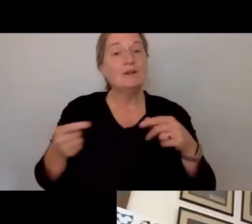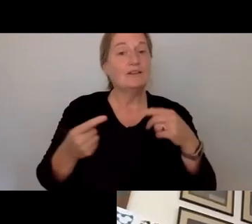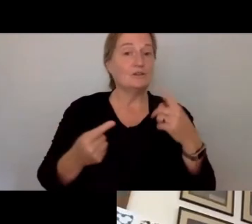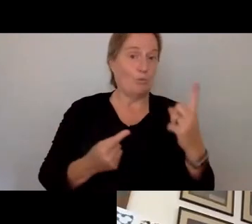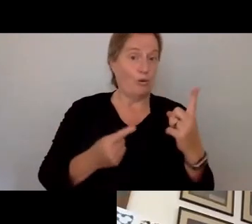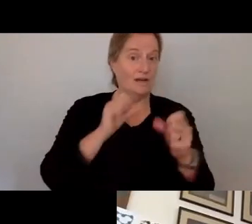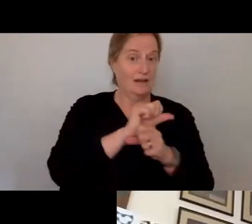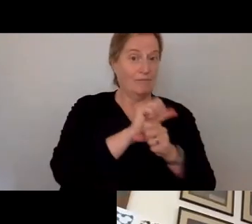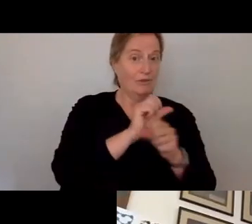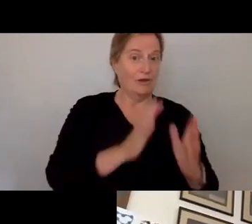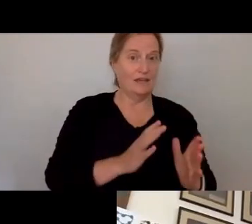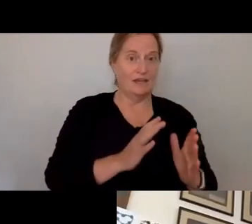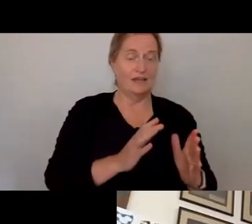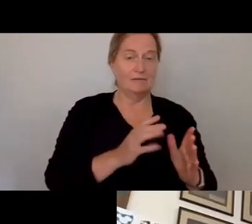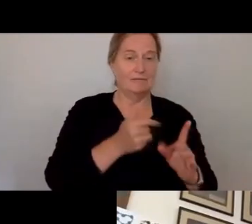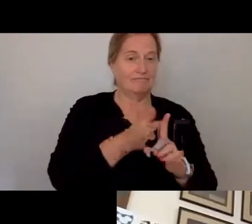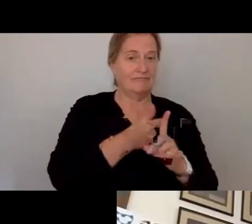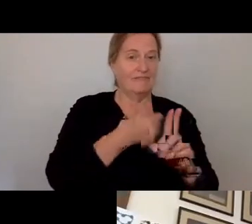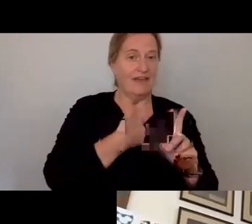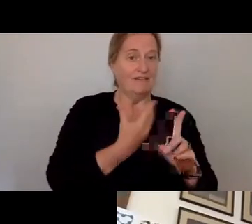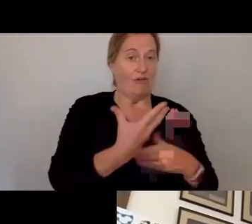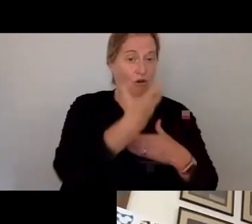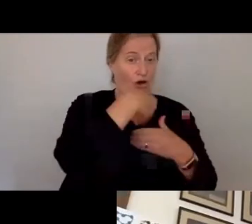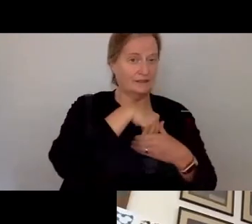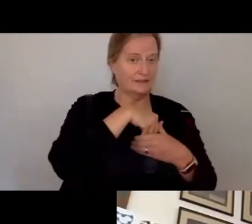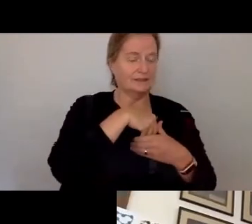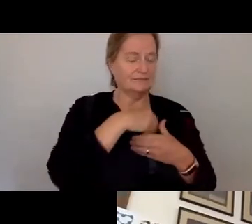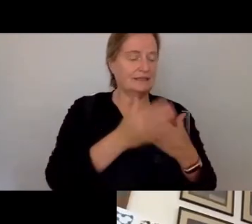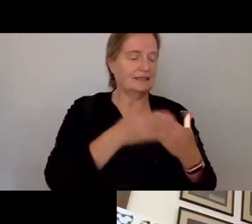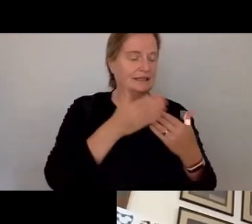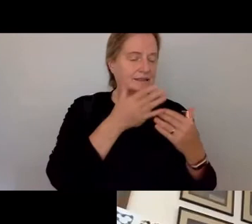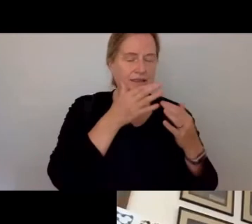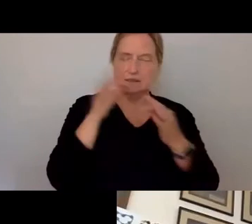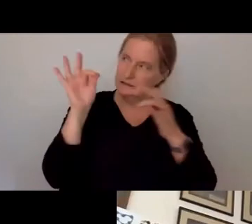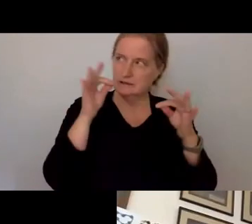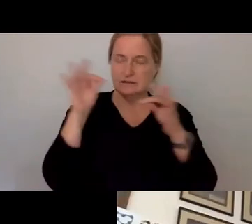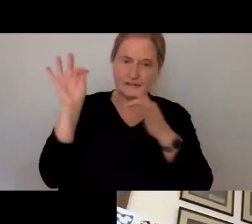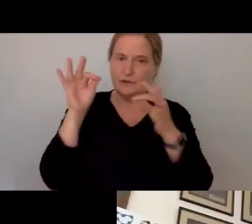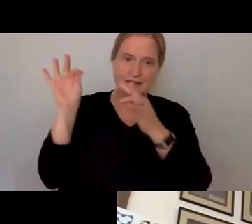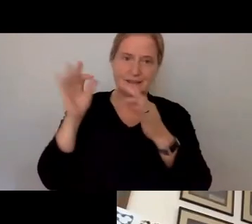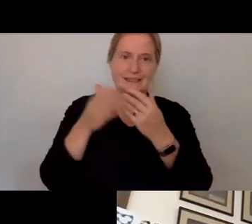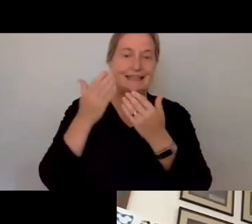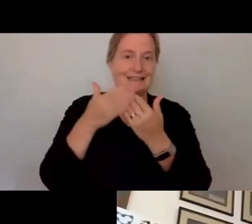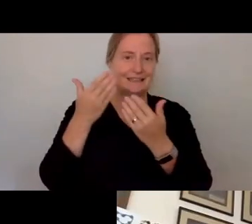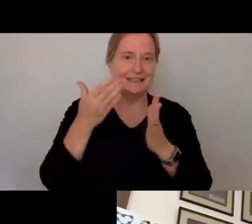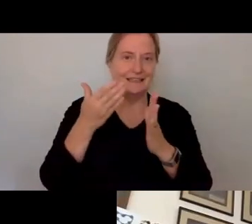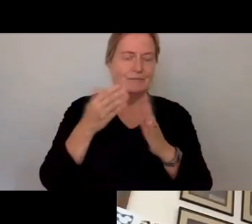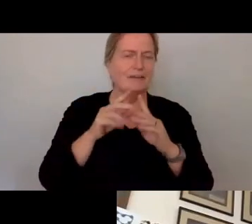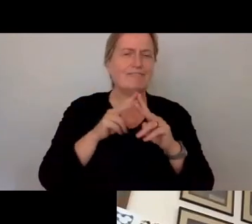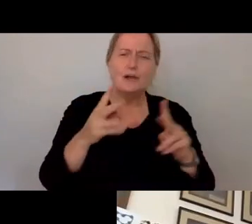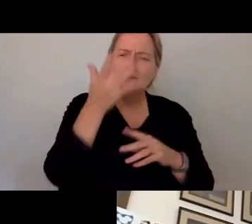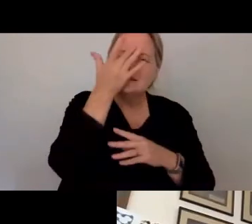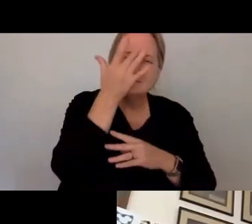with autism and is easily distracted. She's smart, articulate, one of these, you know, knows more